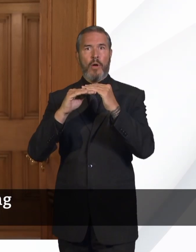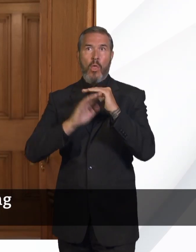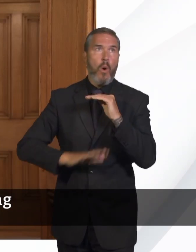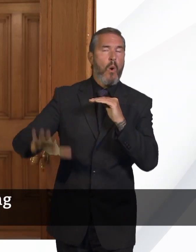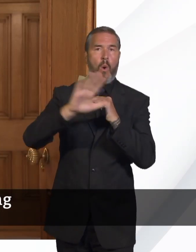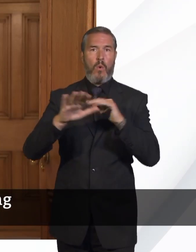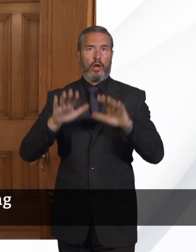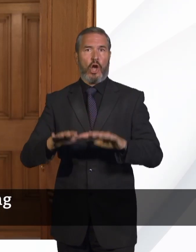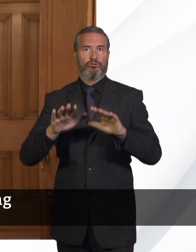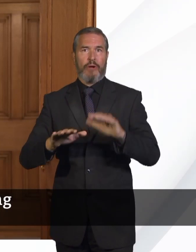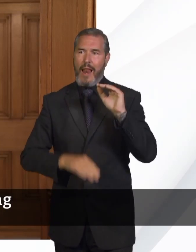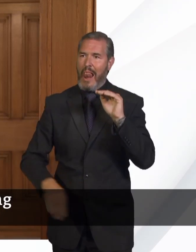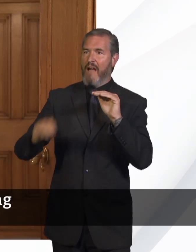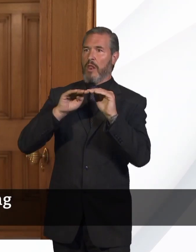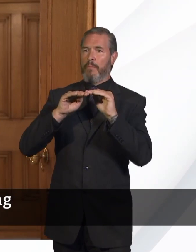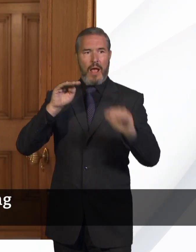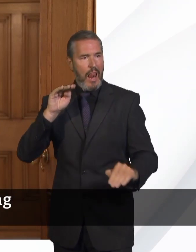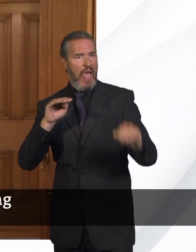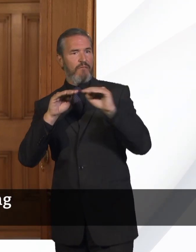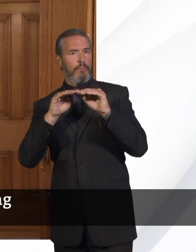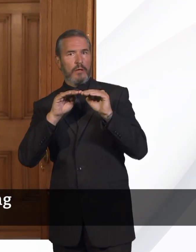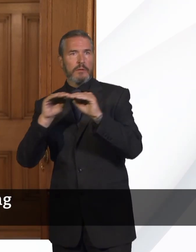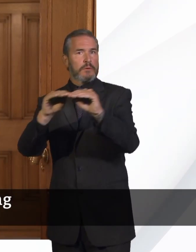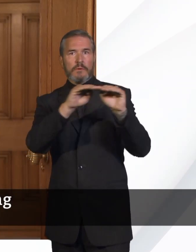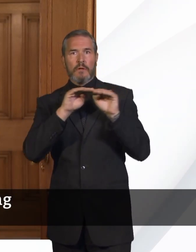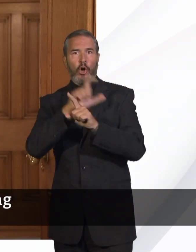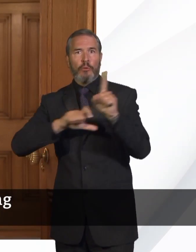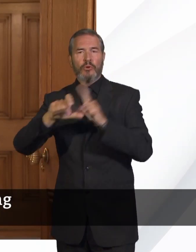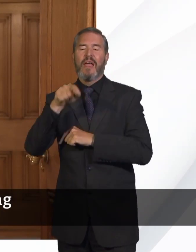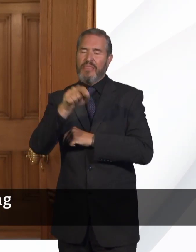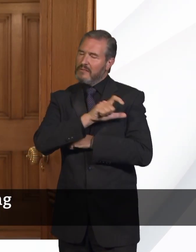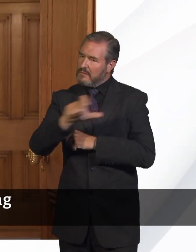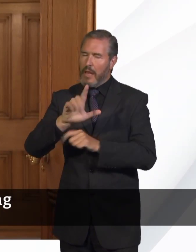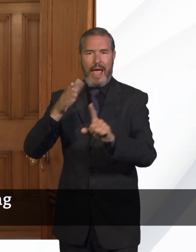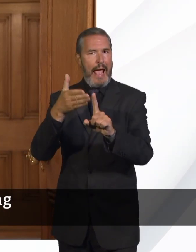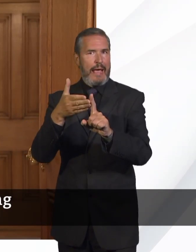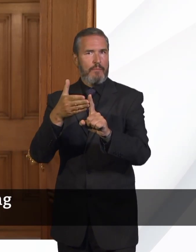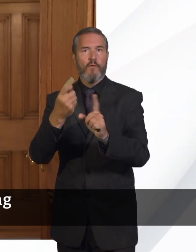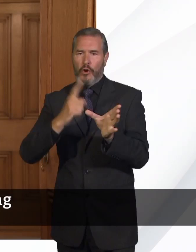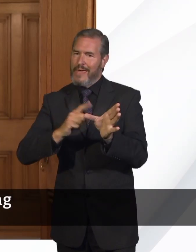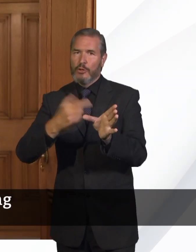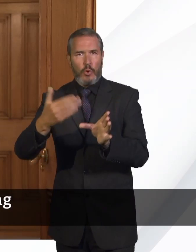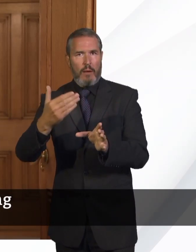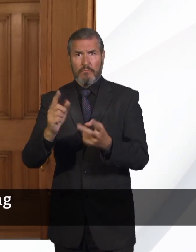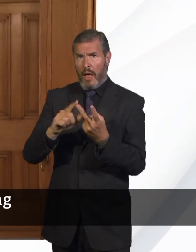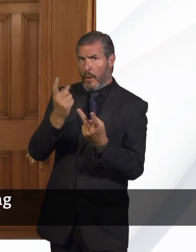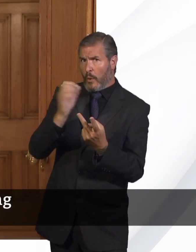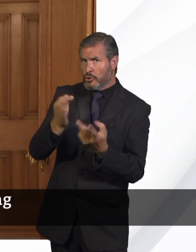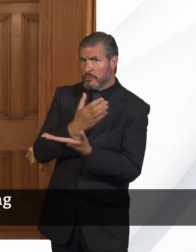country, level up in regions and in communities, and that is what we will do over the coming years. Did you have a